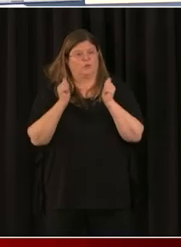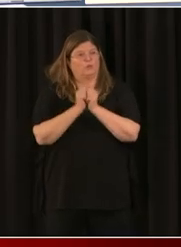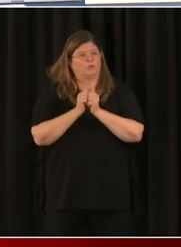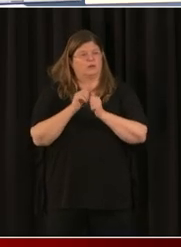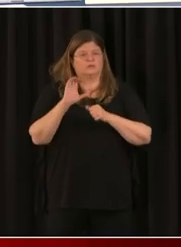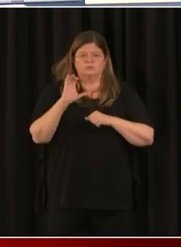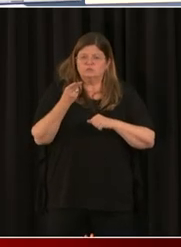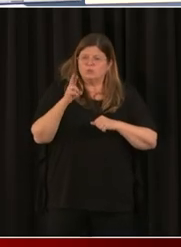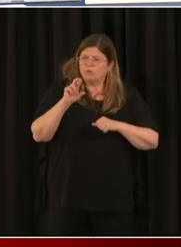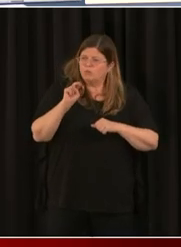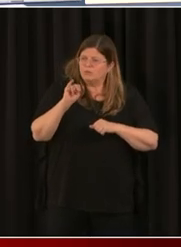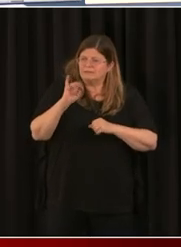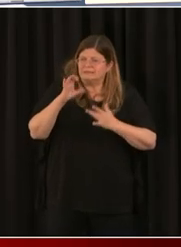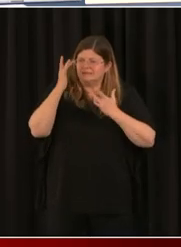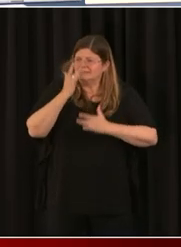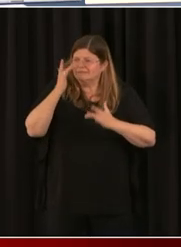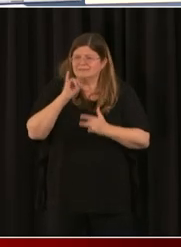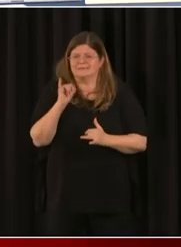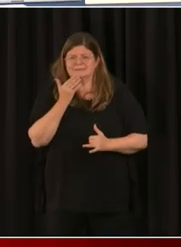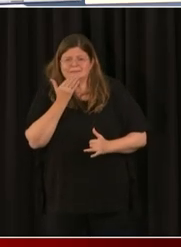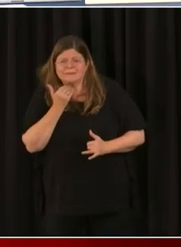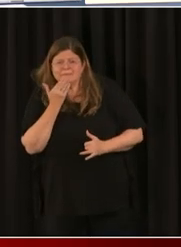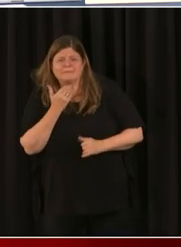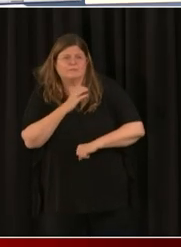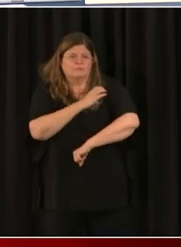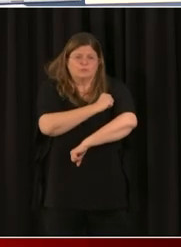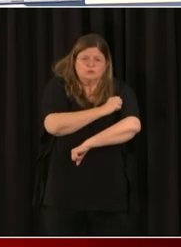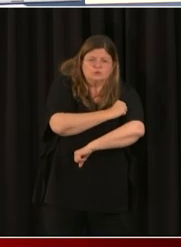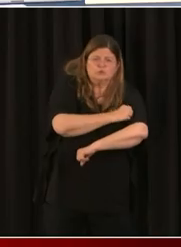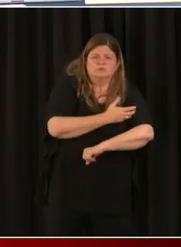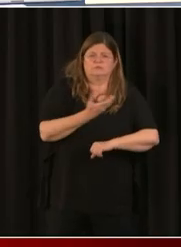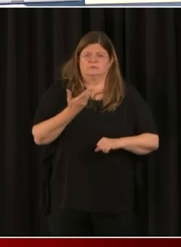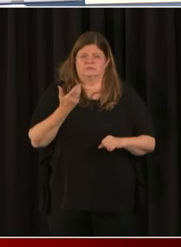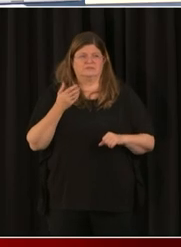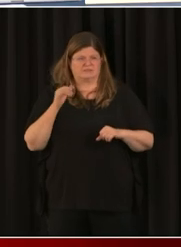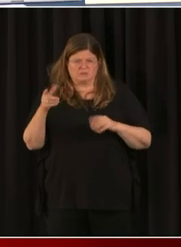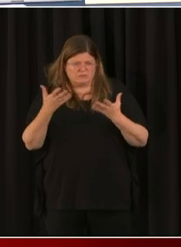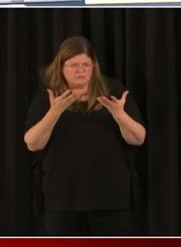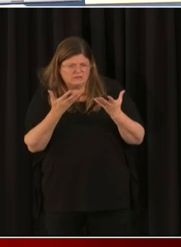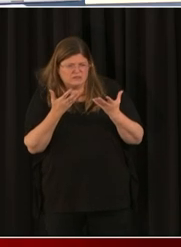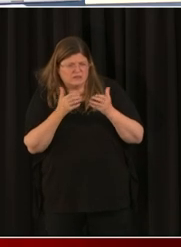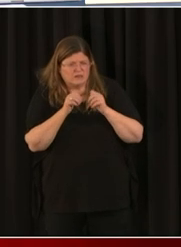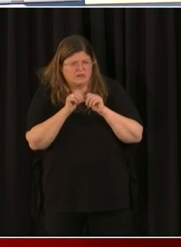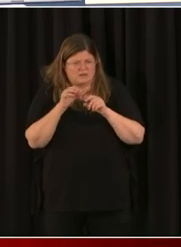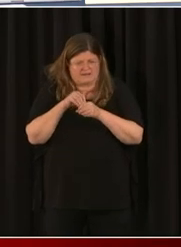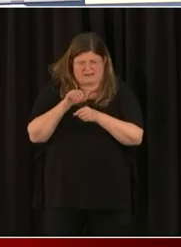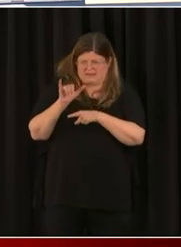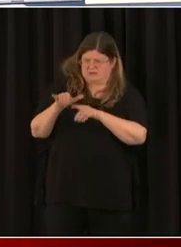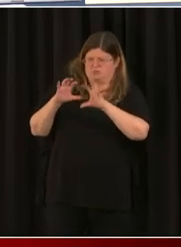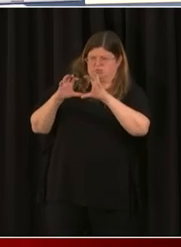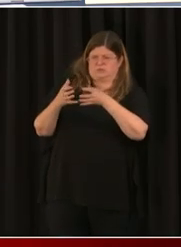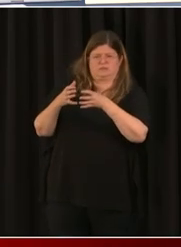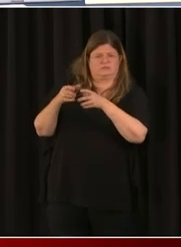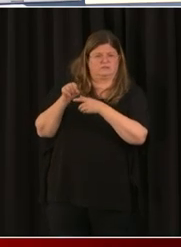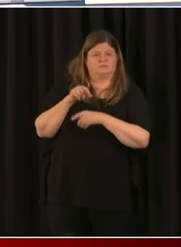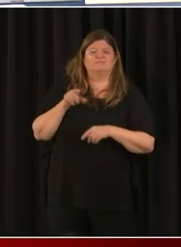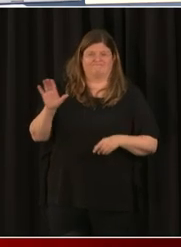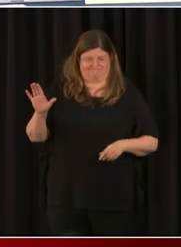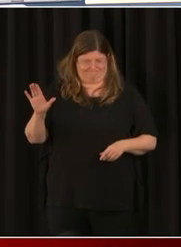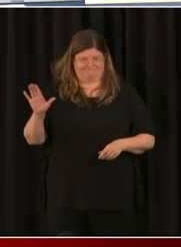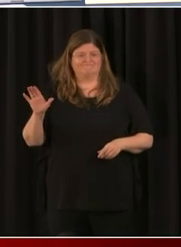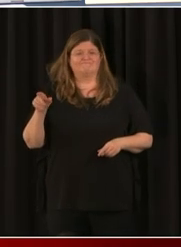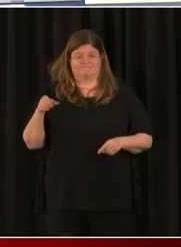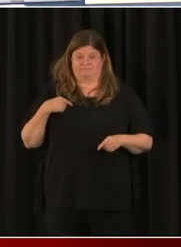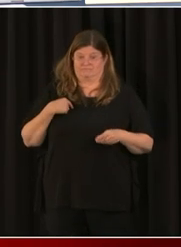about what sort of chronic conditions are you talking about? What sort of essential workers are included in that February group? Sure. I spent